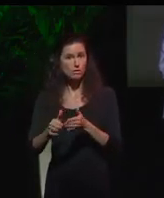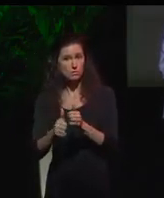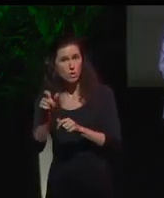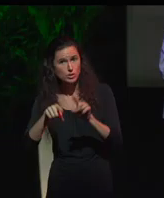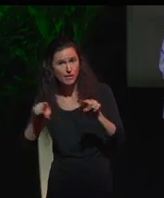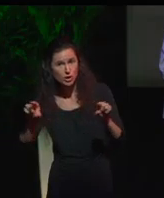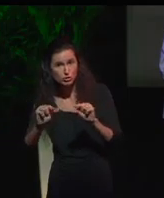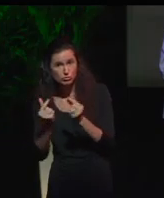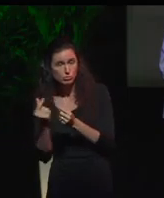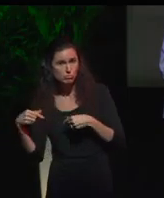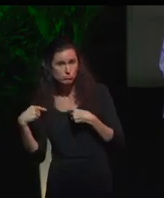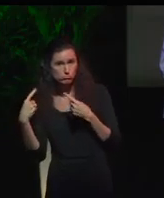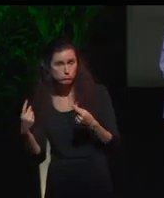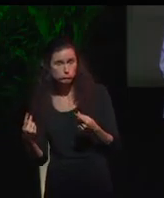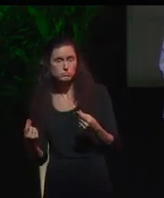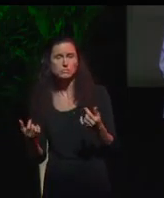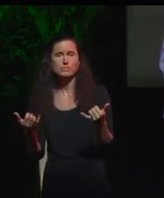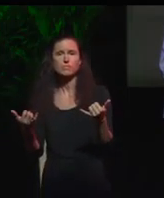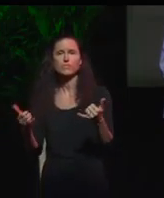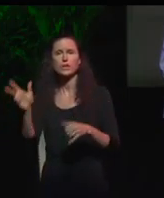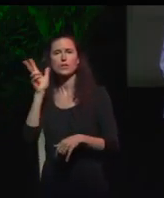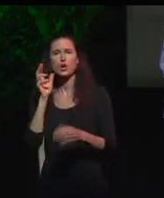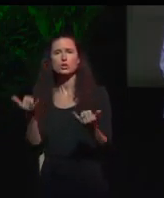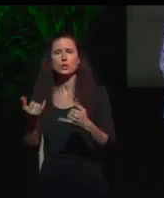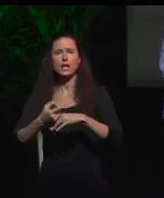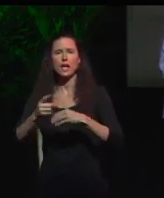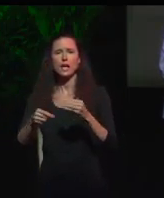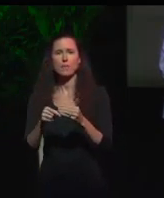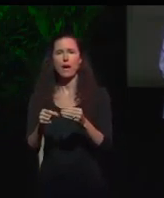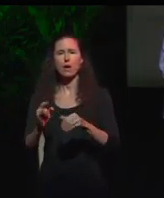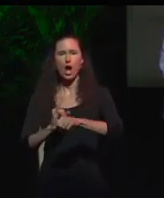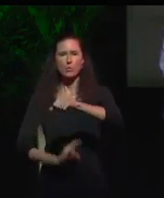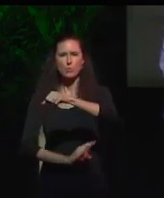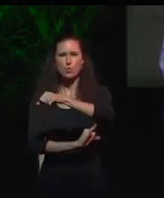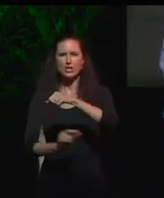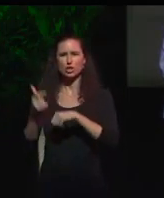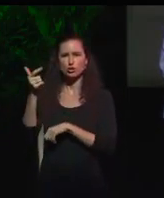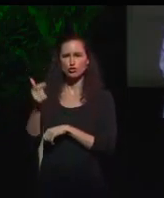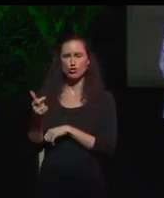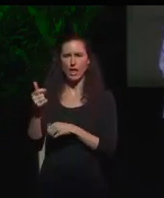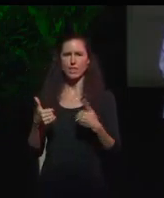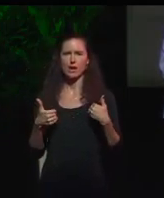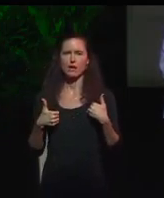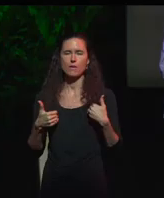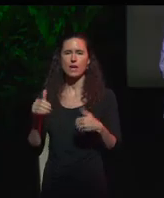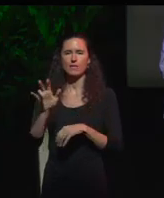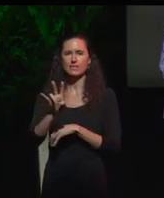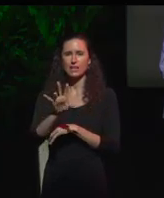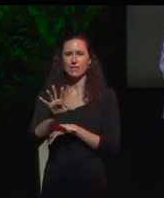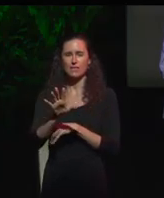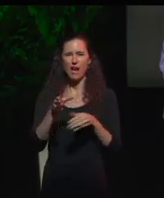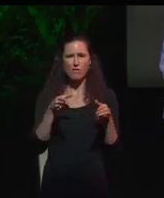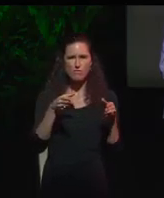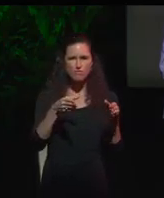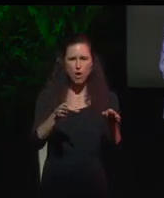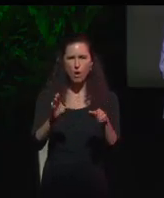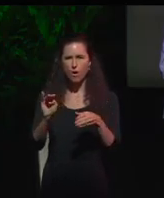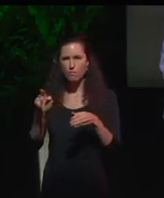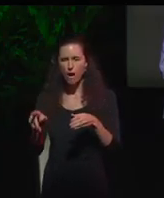had. You heard today about our Bridges grant, where we've laid out 75 roadmaps for different